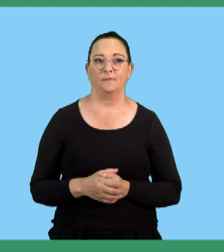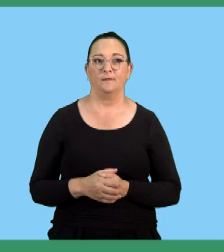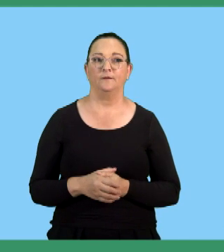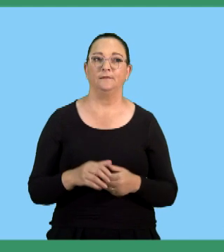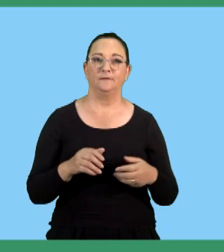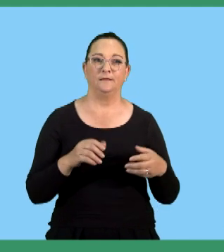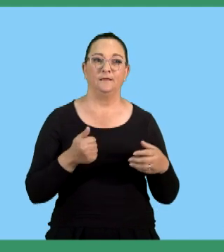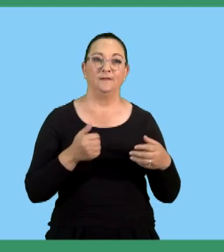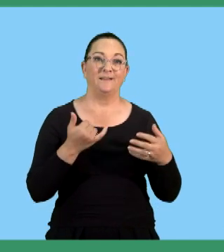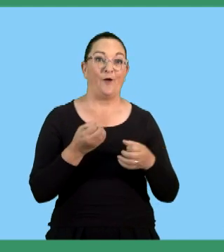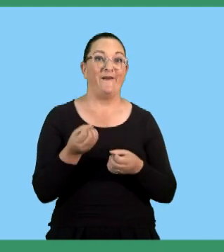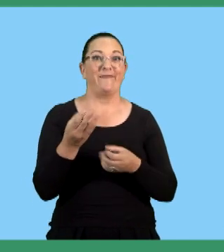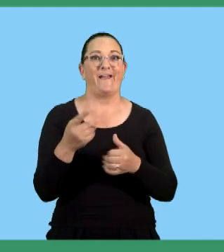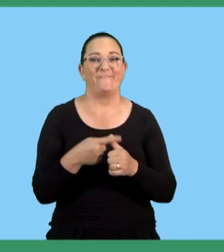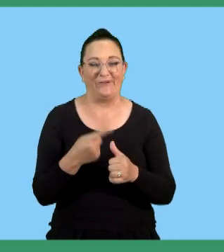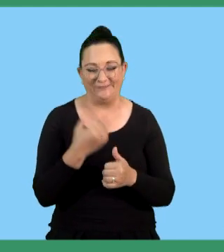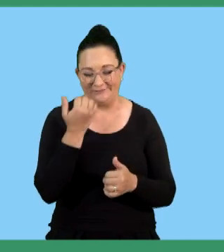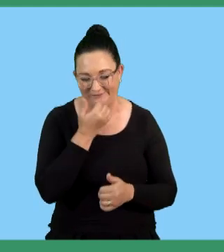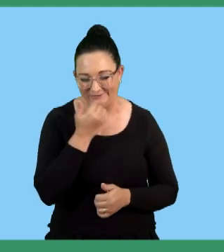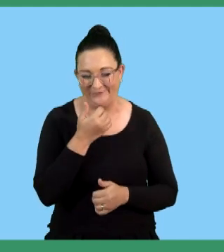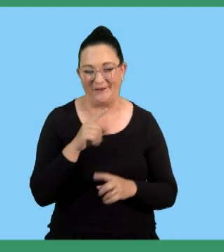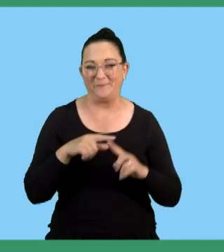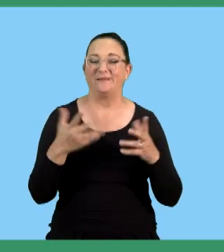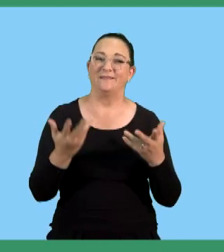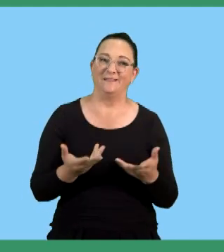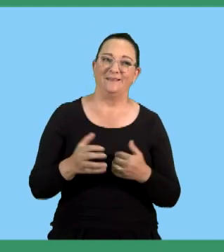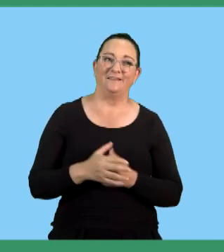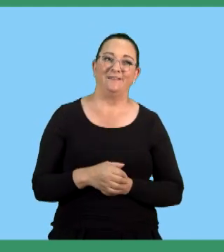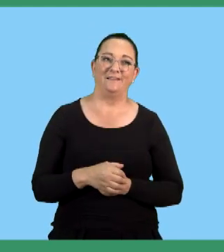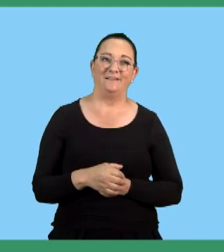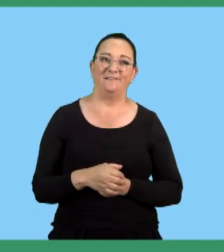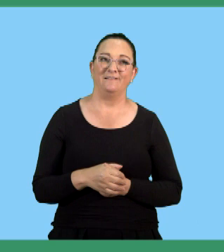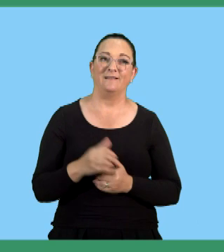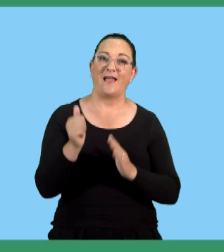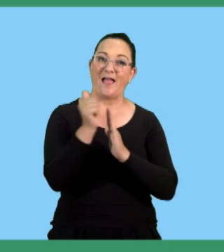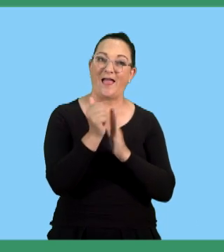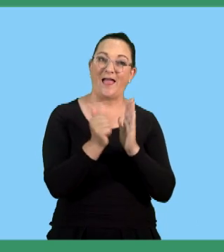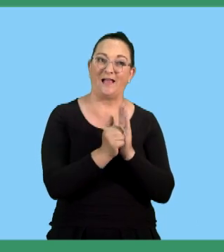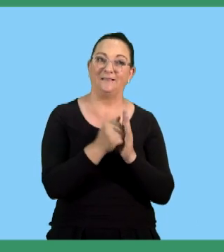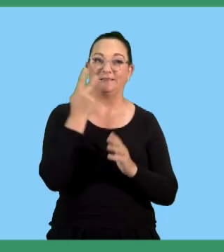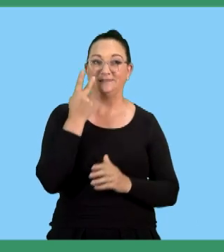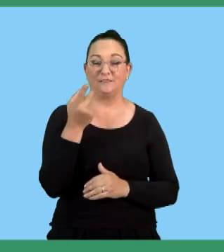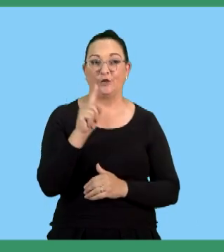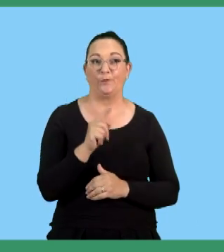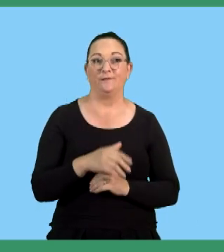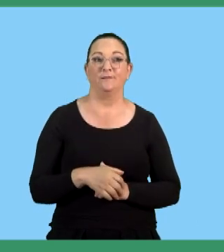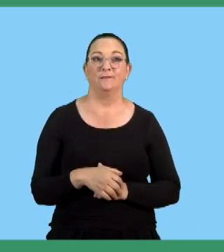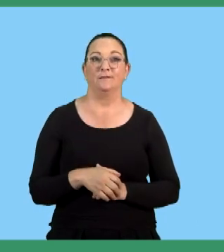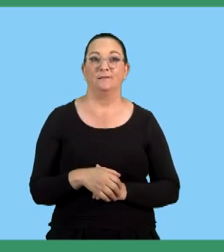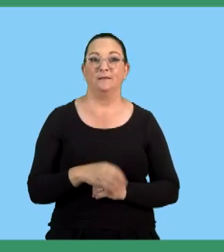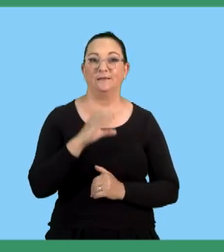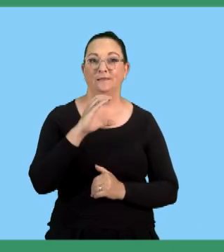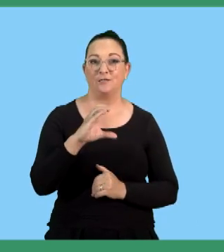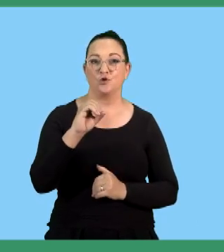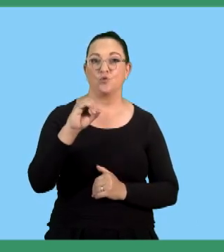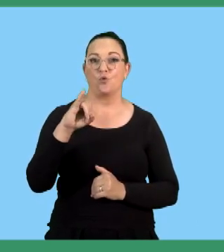I'm sorry, I've just given you the answer. It's fine. So identify the act that is applied. So let's see. Yes, that